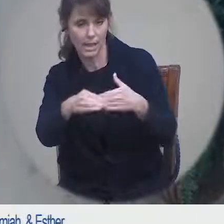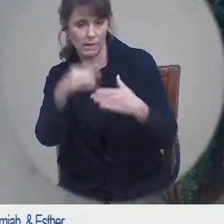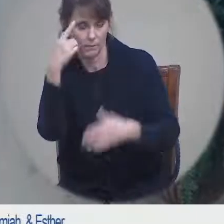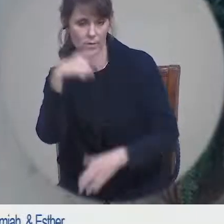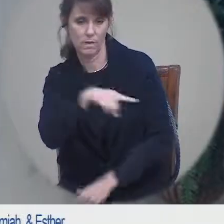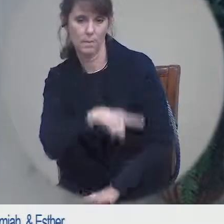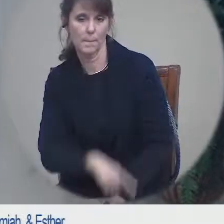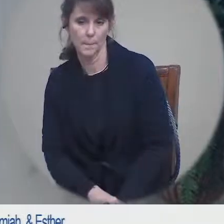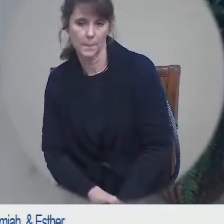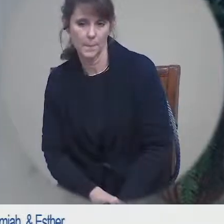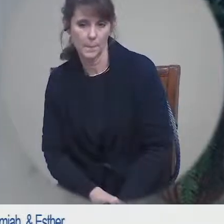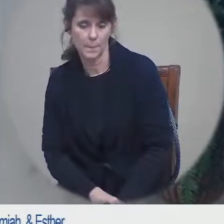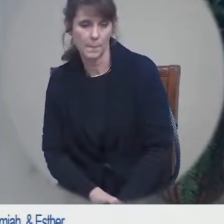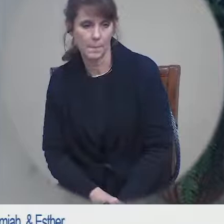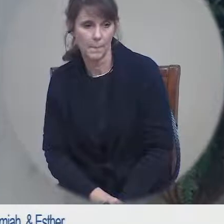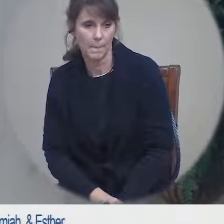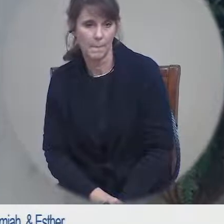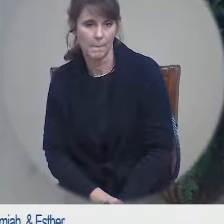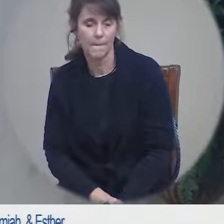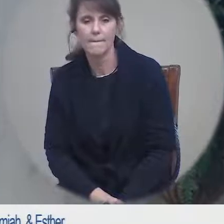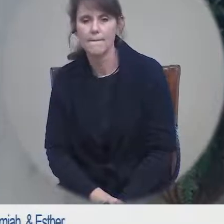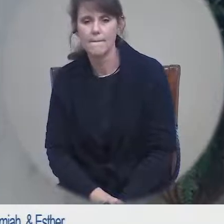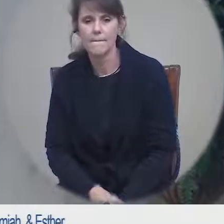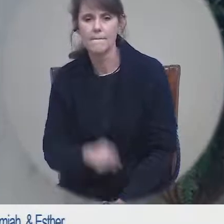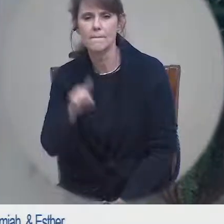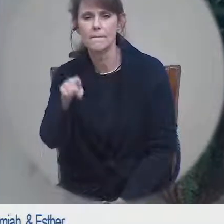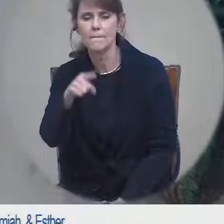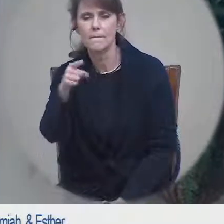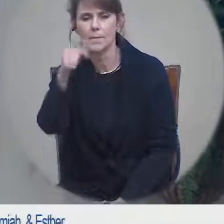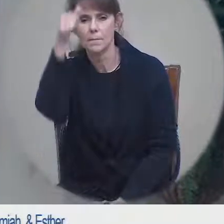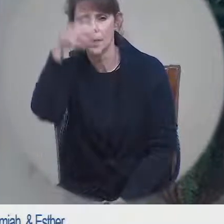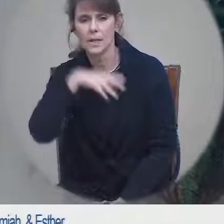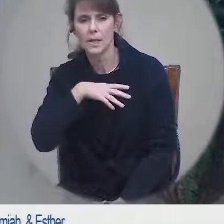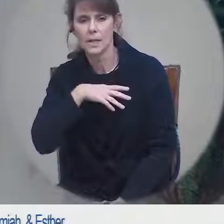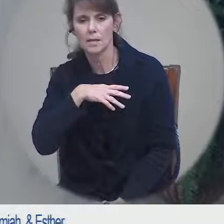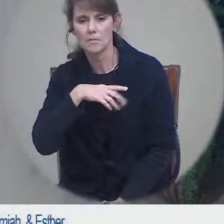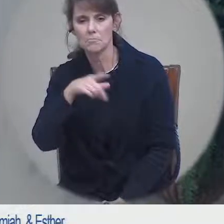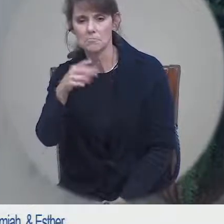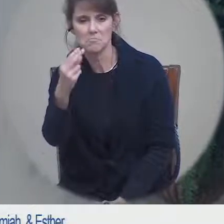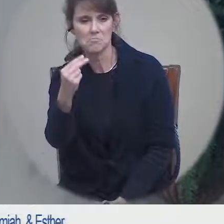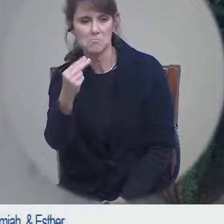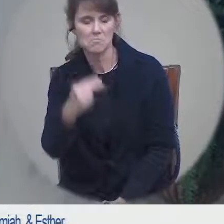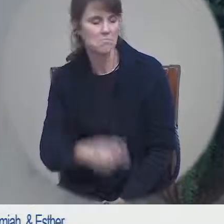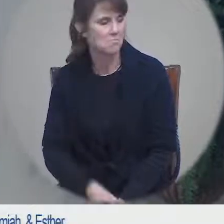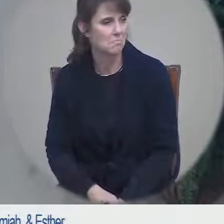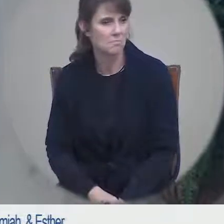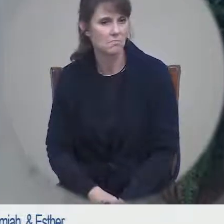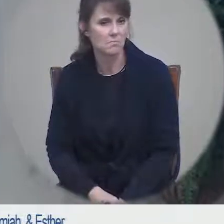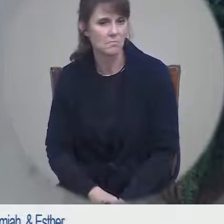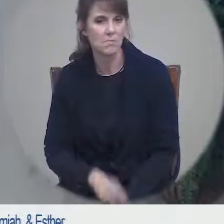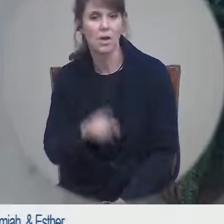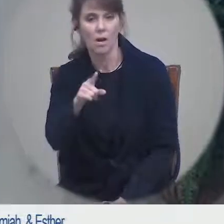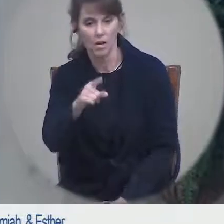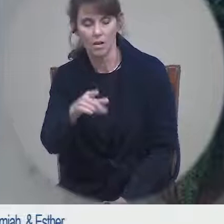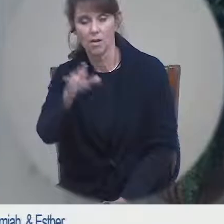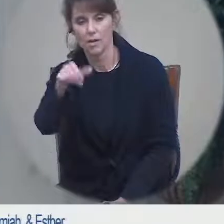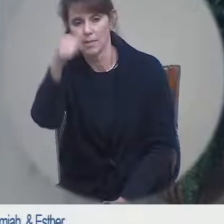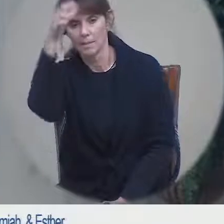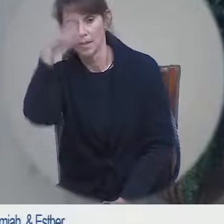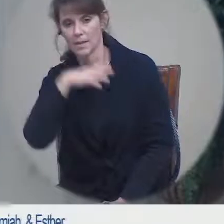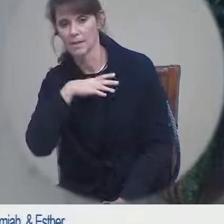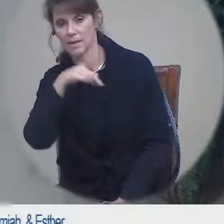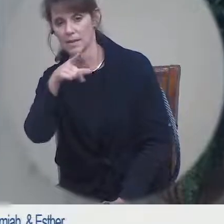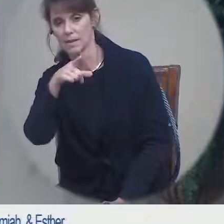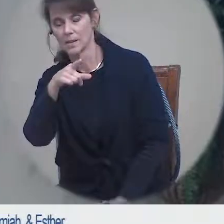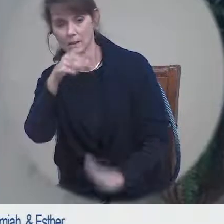Amen. Okay. Bob, did you have your hand up? I didn't see. I thought you did. Sorry. I'd like to say this as well. From chapter 6